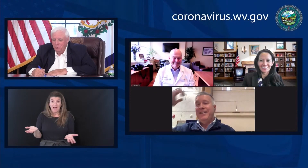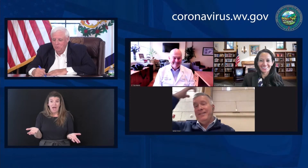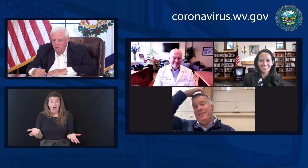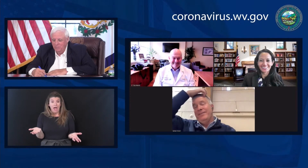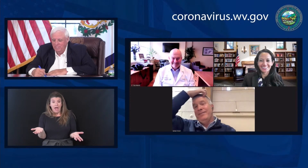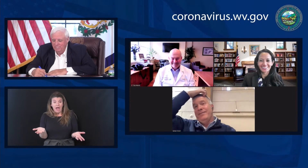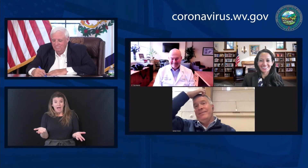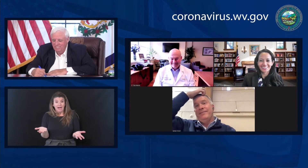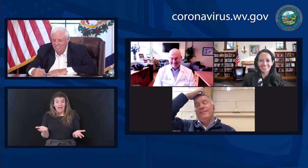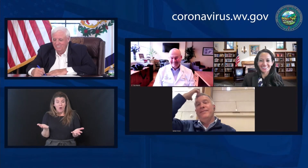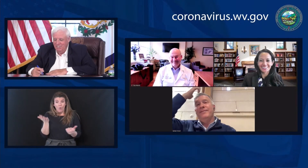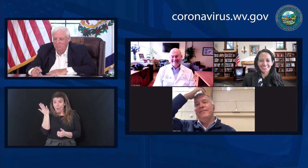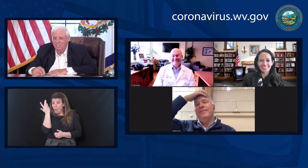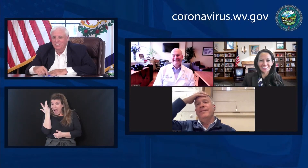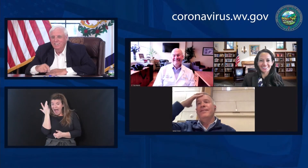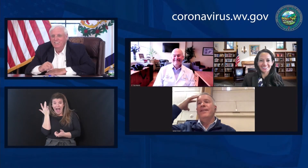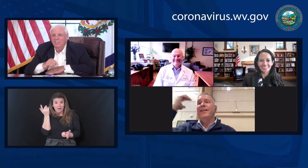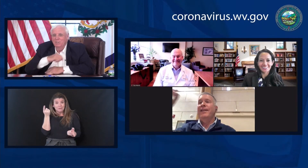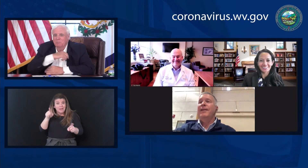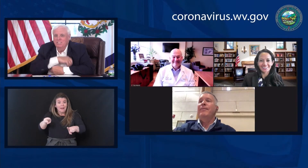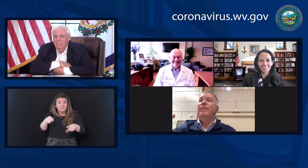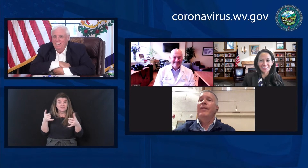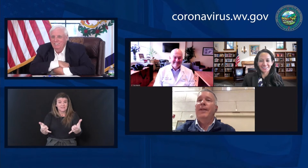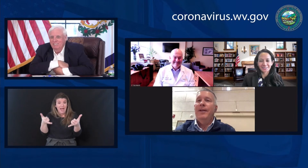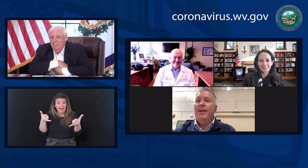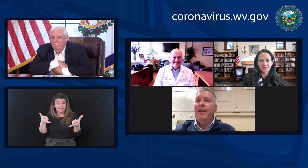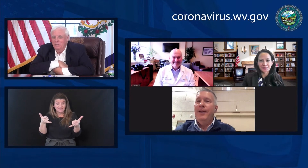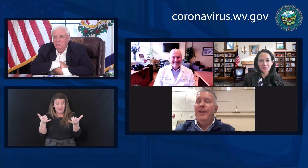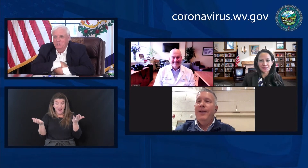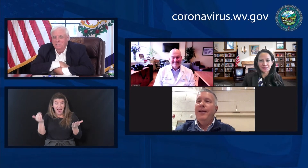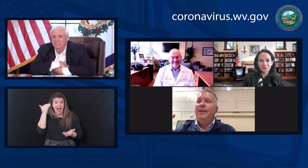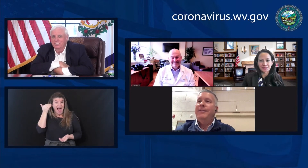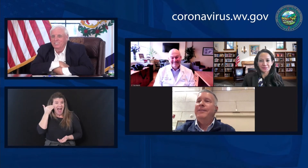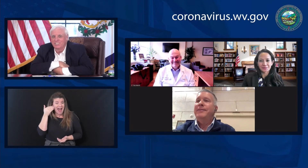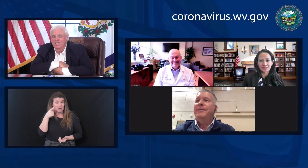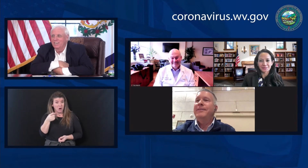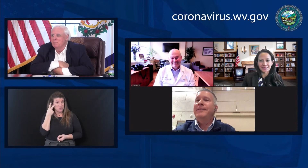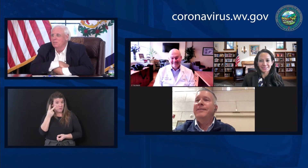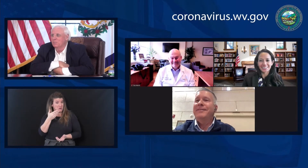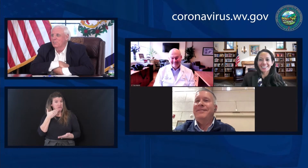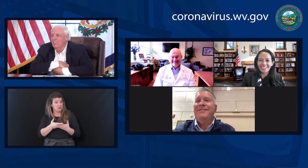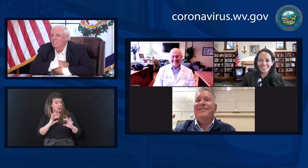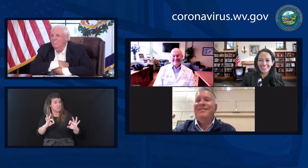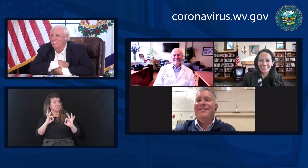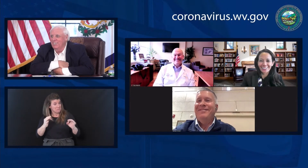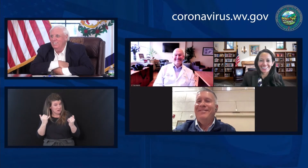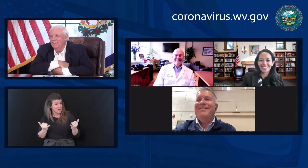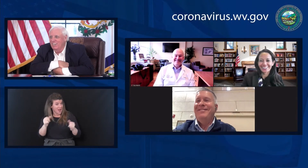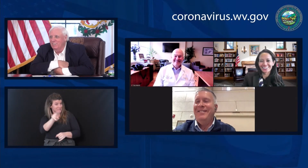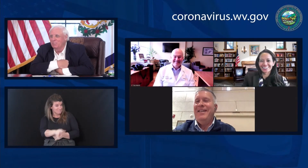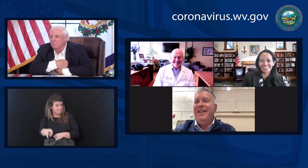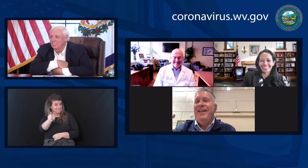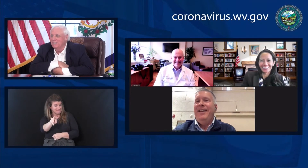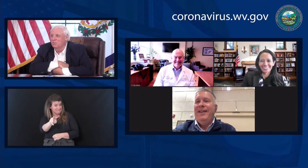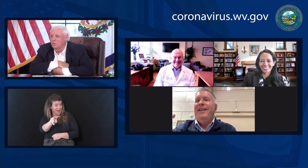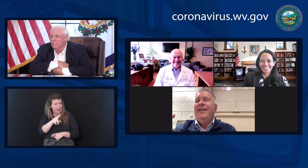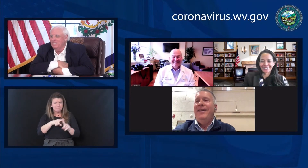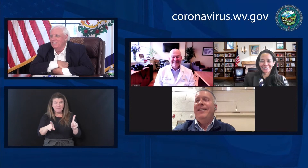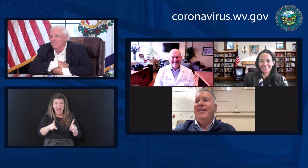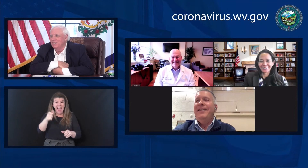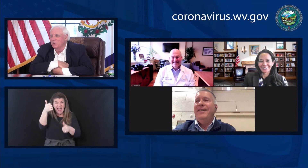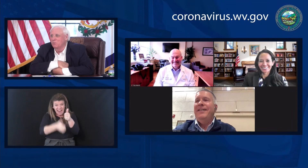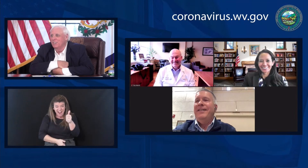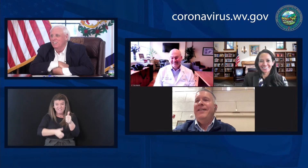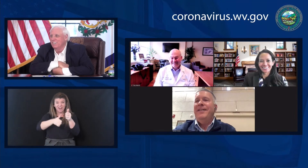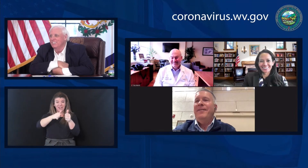how in the world is this? I know you're looking good today, but for crying out loud, every single